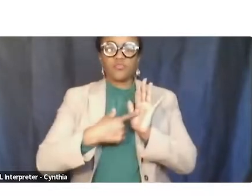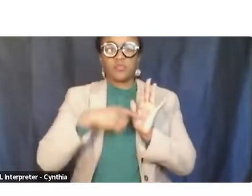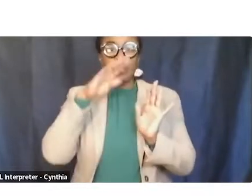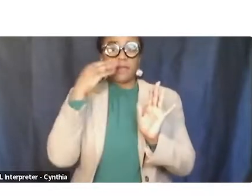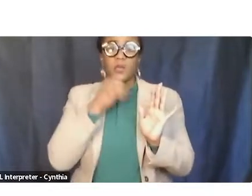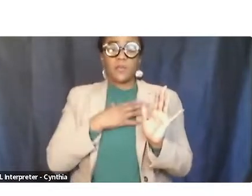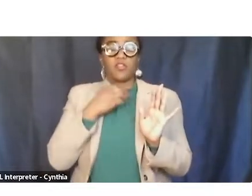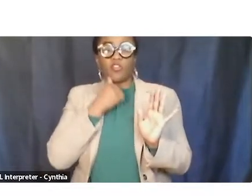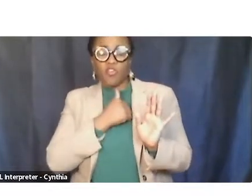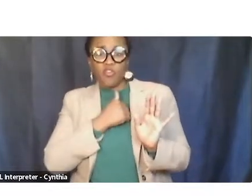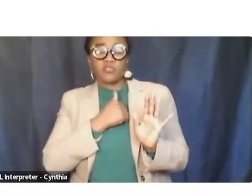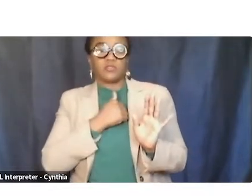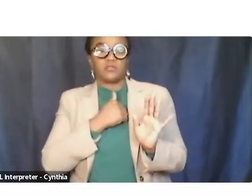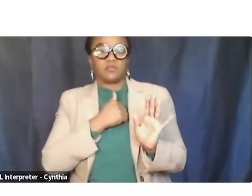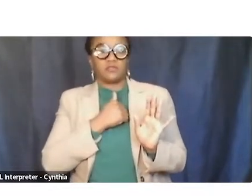girls